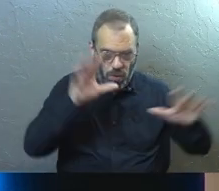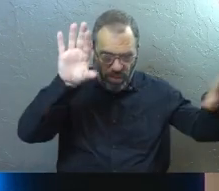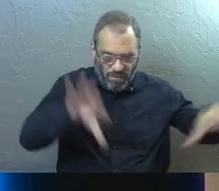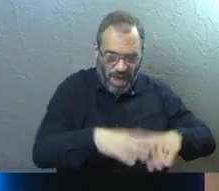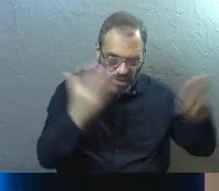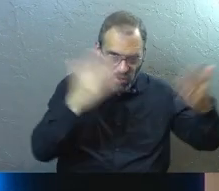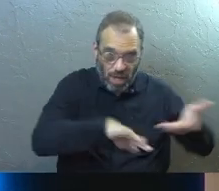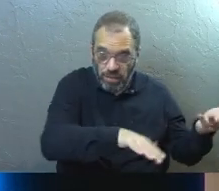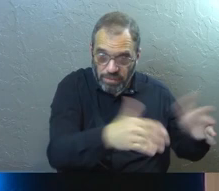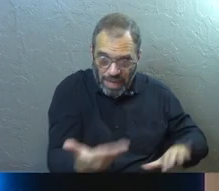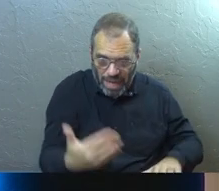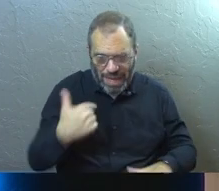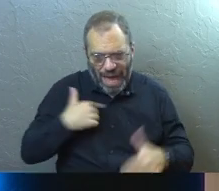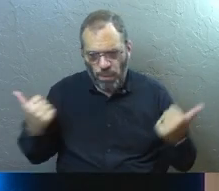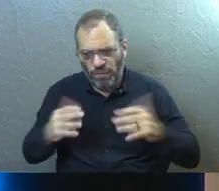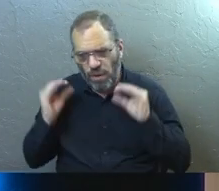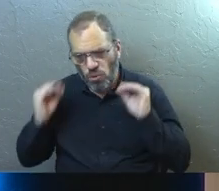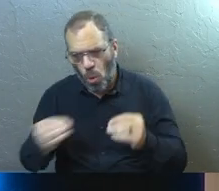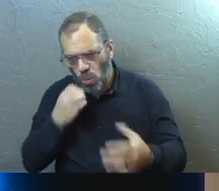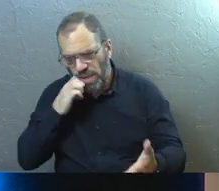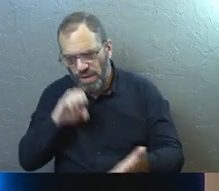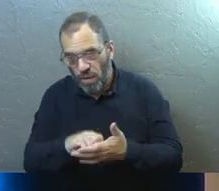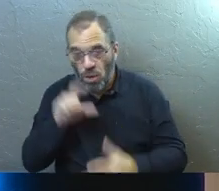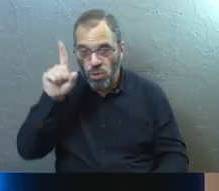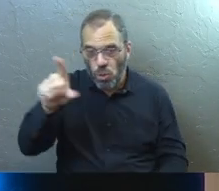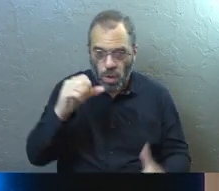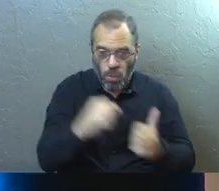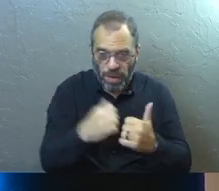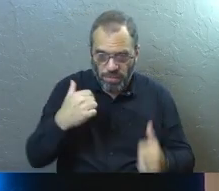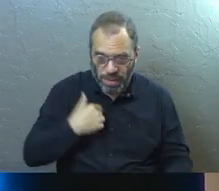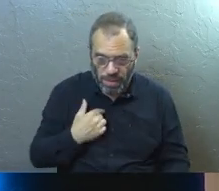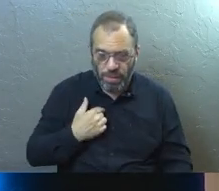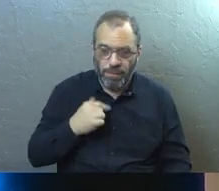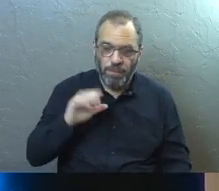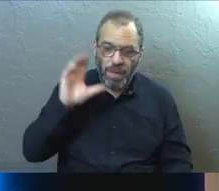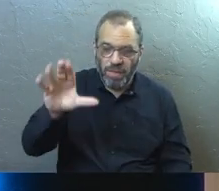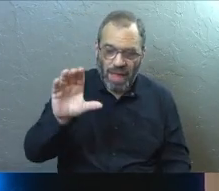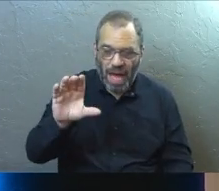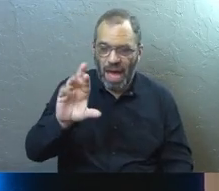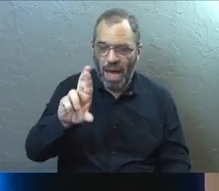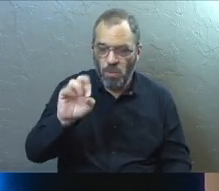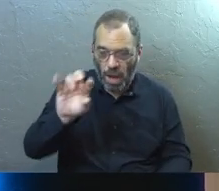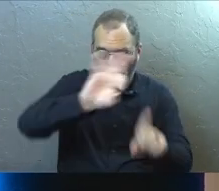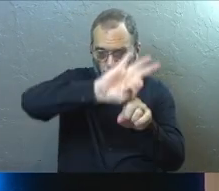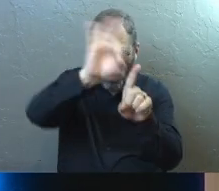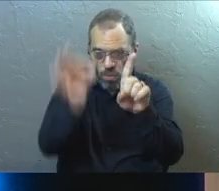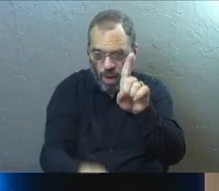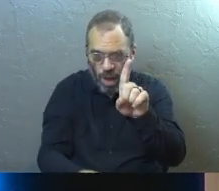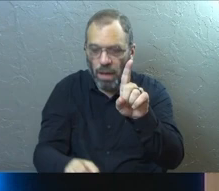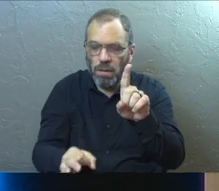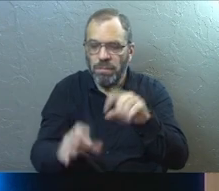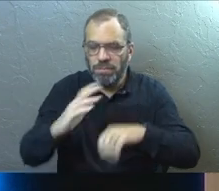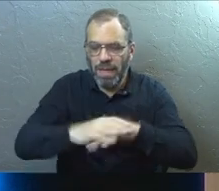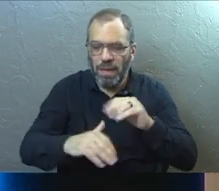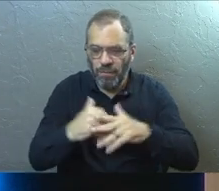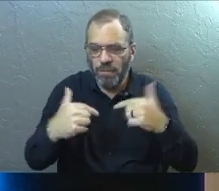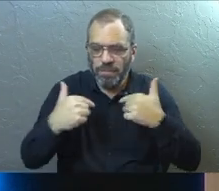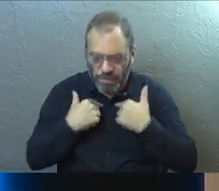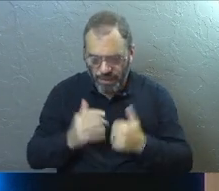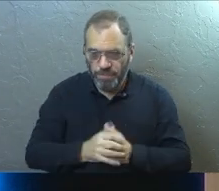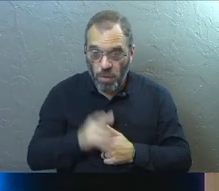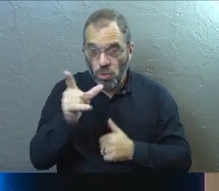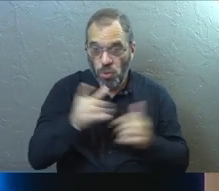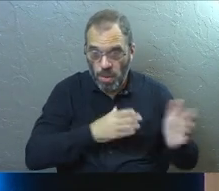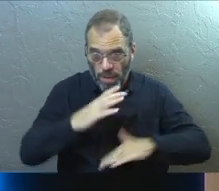of the shadow of death, I will fear no evil, for you are with me. Your rod and your staff, they comfort me.